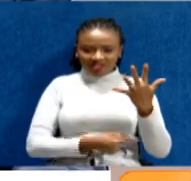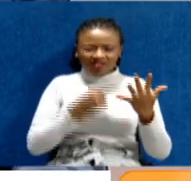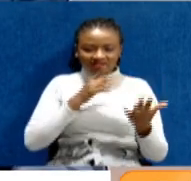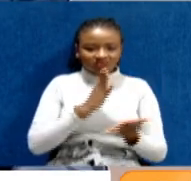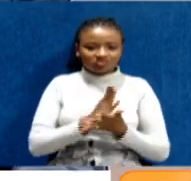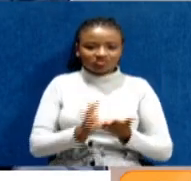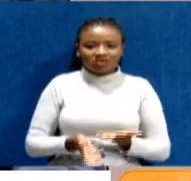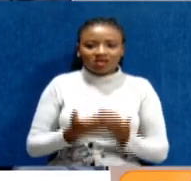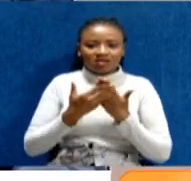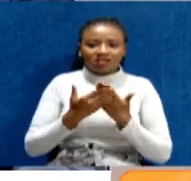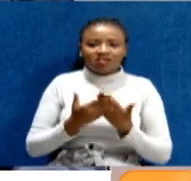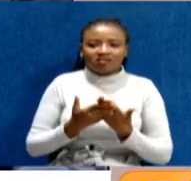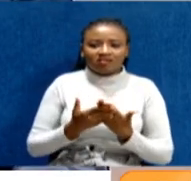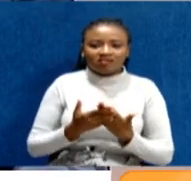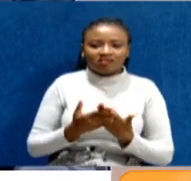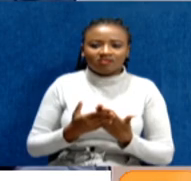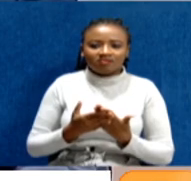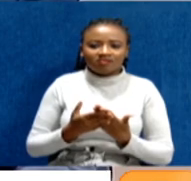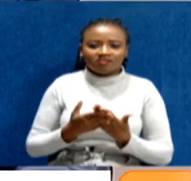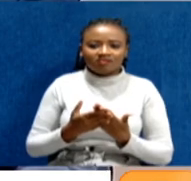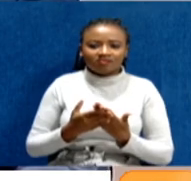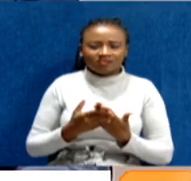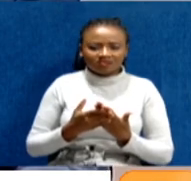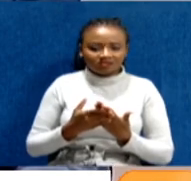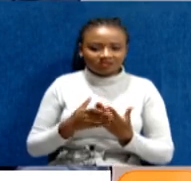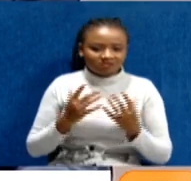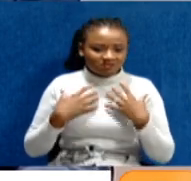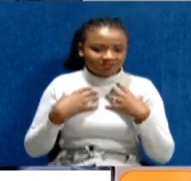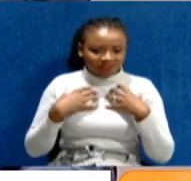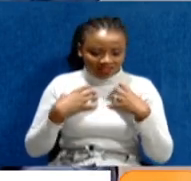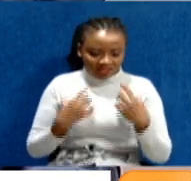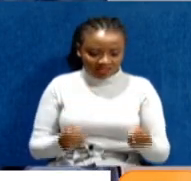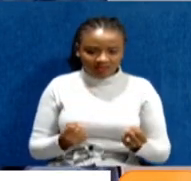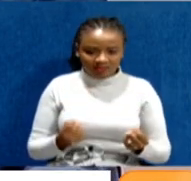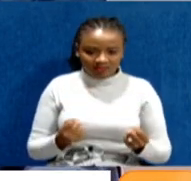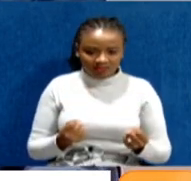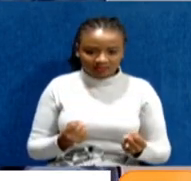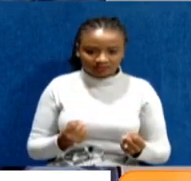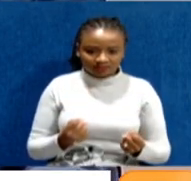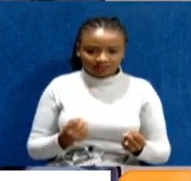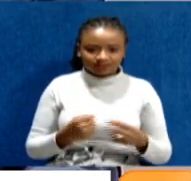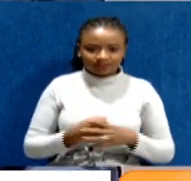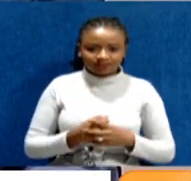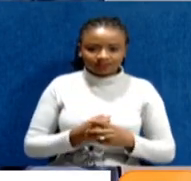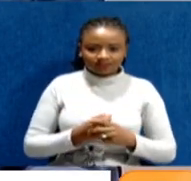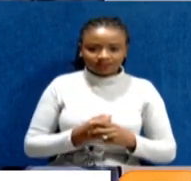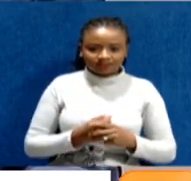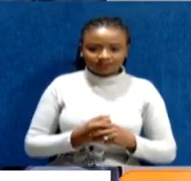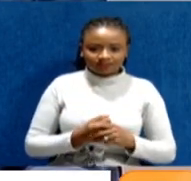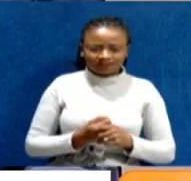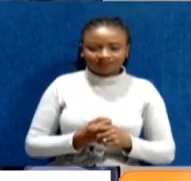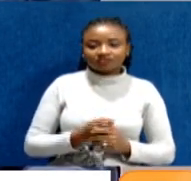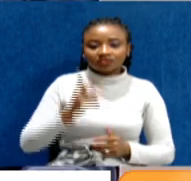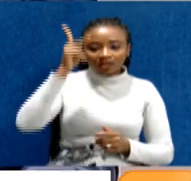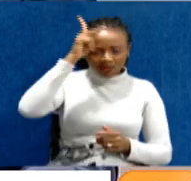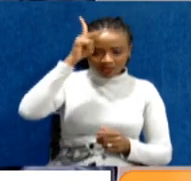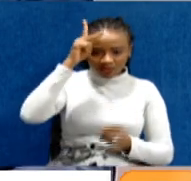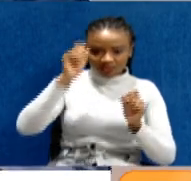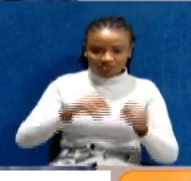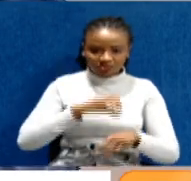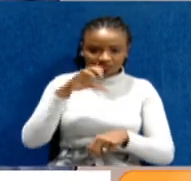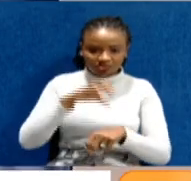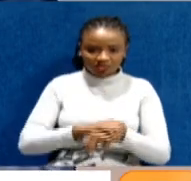actually contribute to a very rich diet and health of people. Okay. And the knowledge around them yeah. is really being made available. I'll maybe